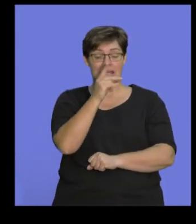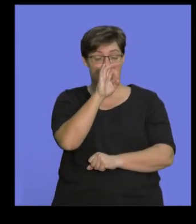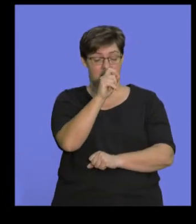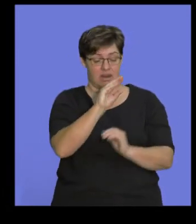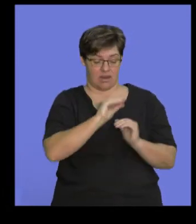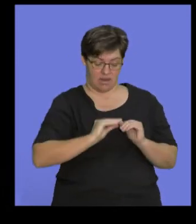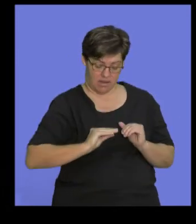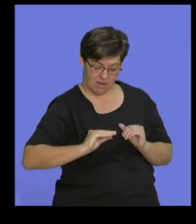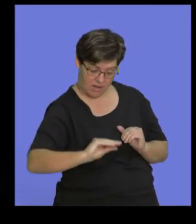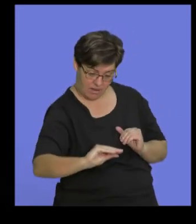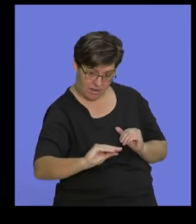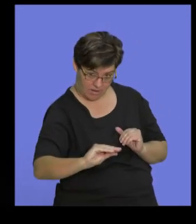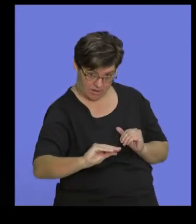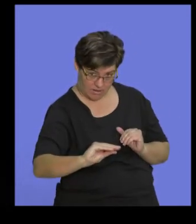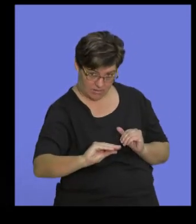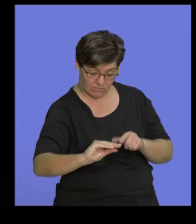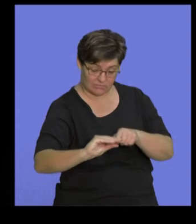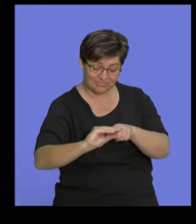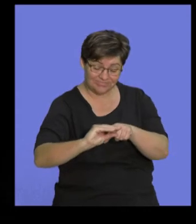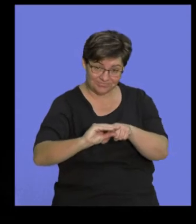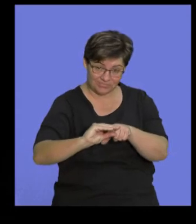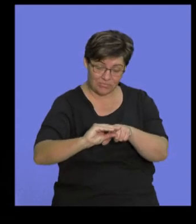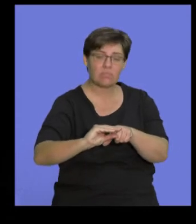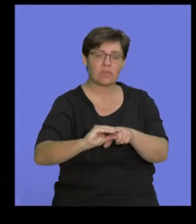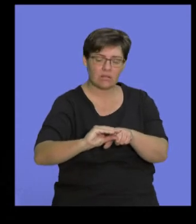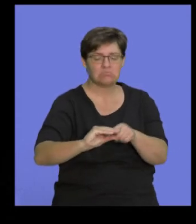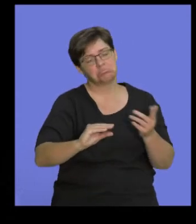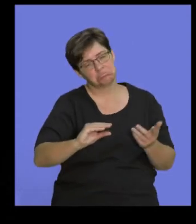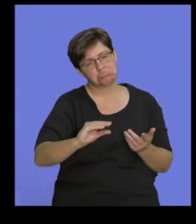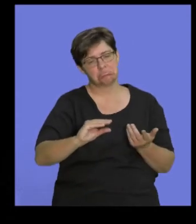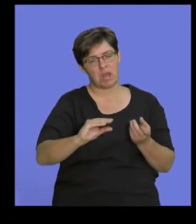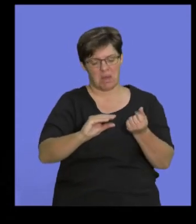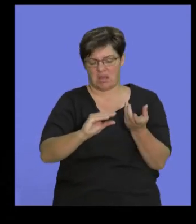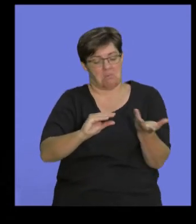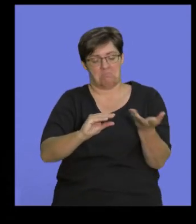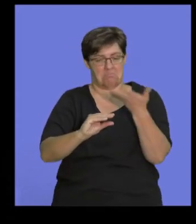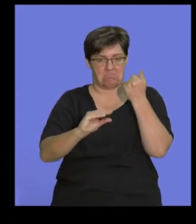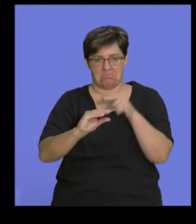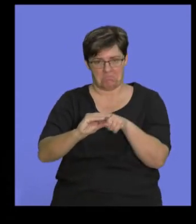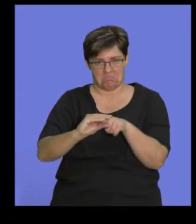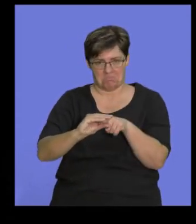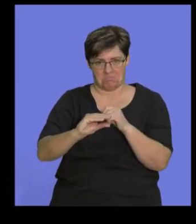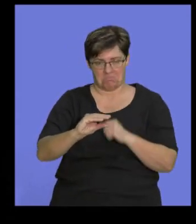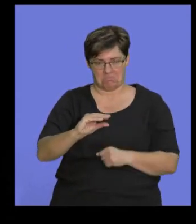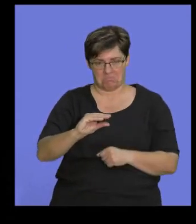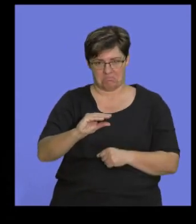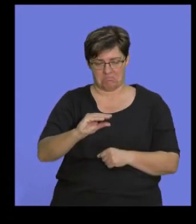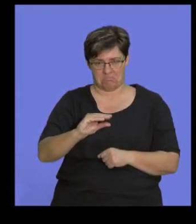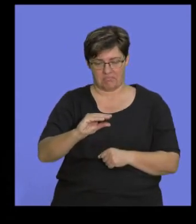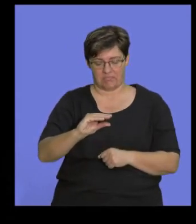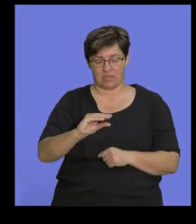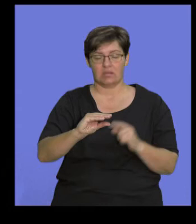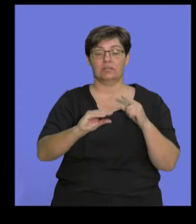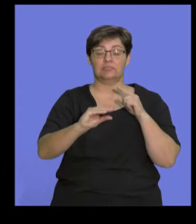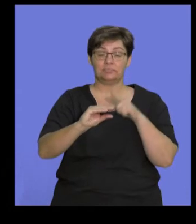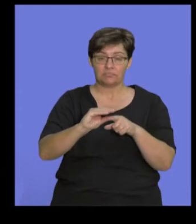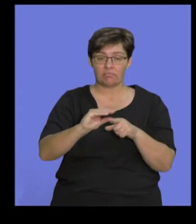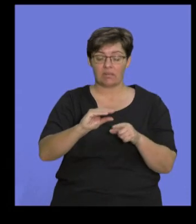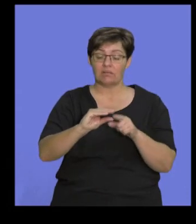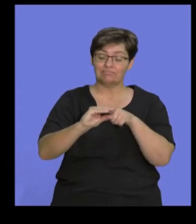he invested, let's say, an X amount of money, which we really don't know for now. But the investment grew and it